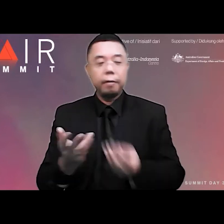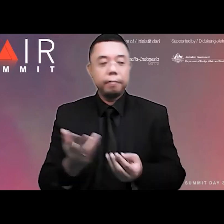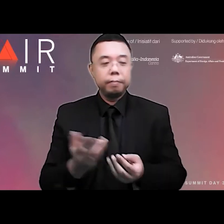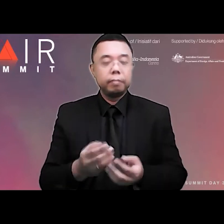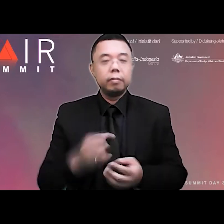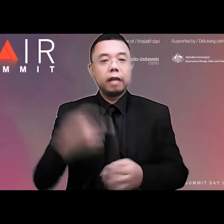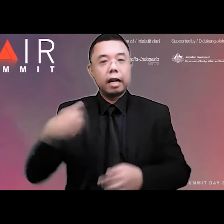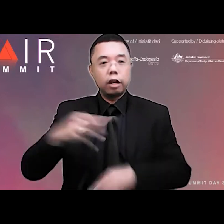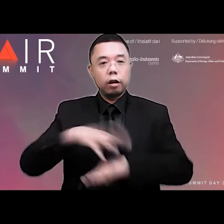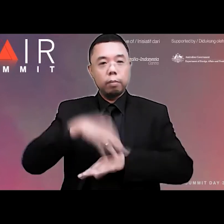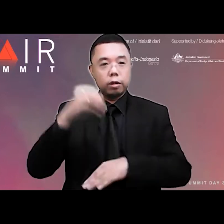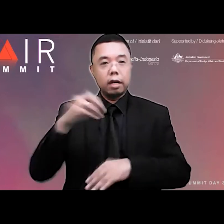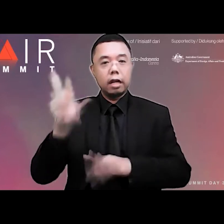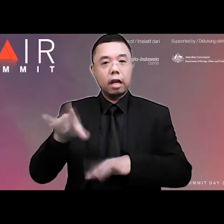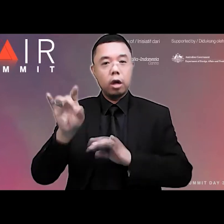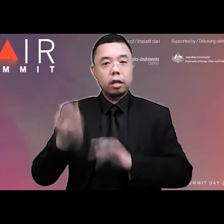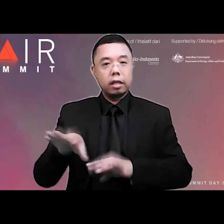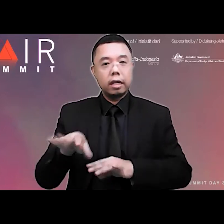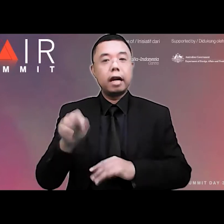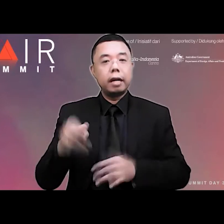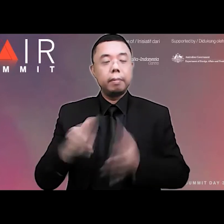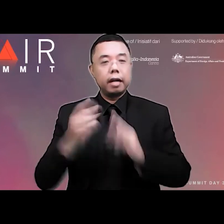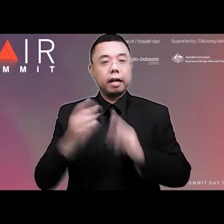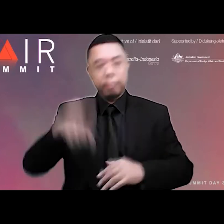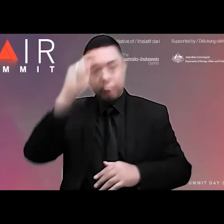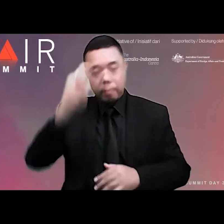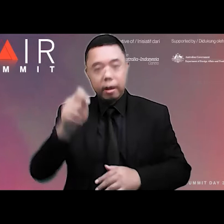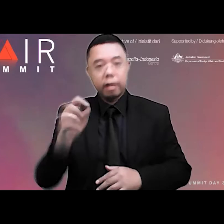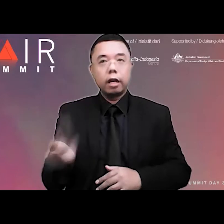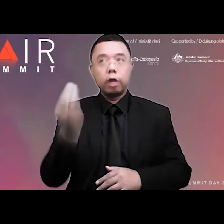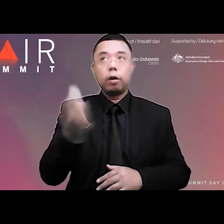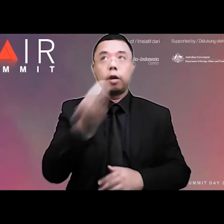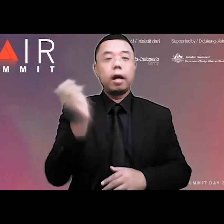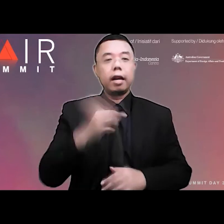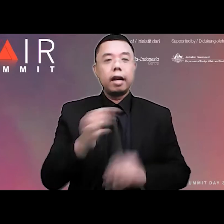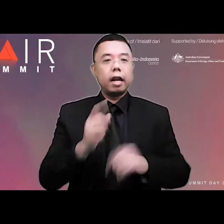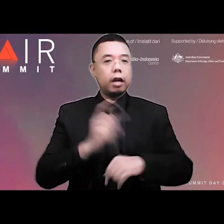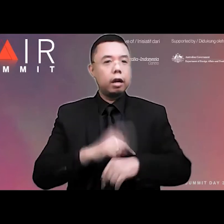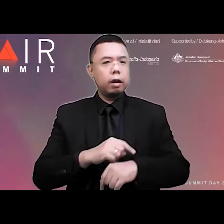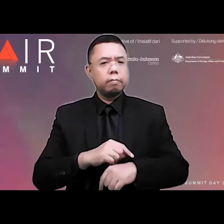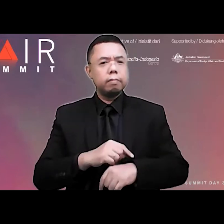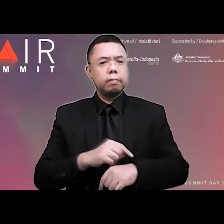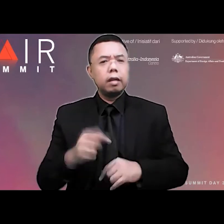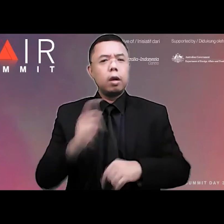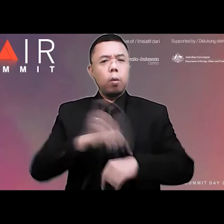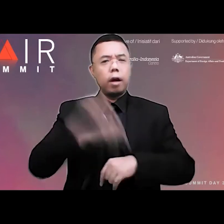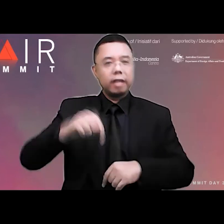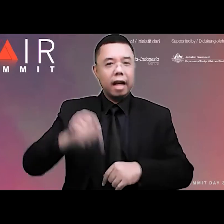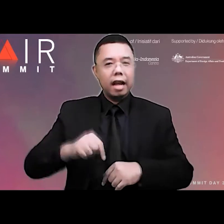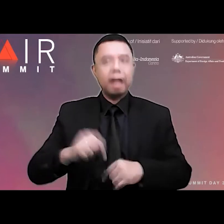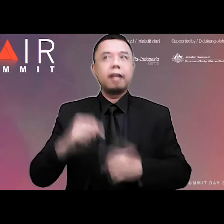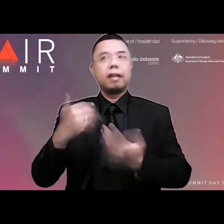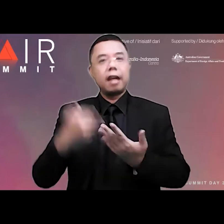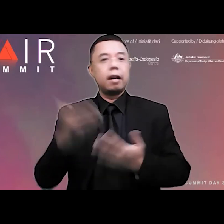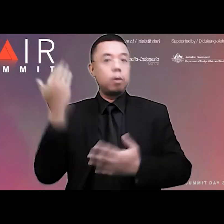to elders, past, present and emerging. Now, for your viewing, I'm going to suggest that you select